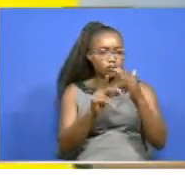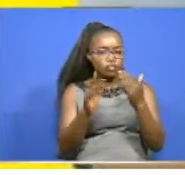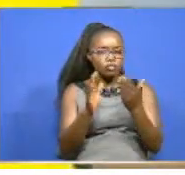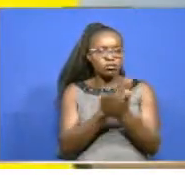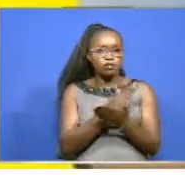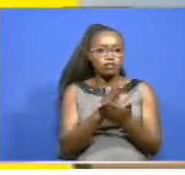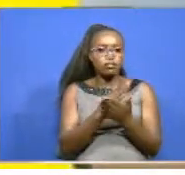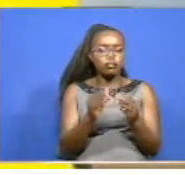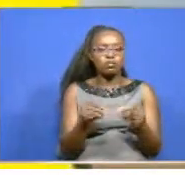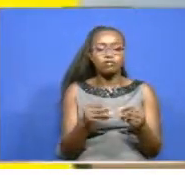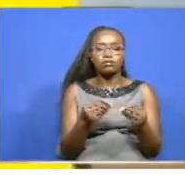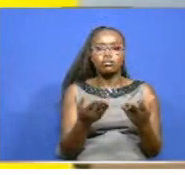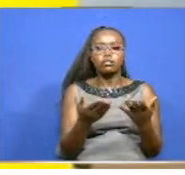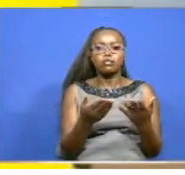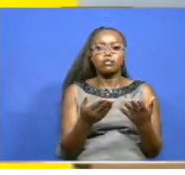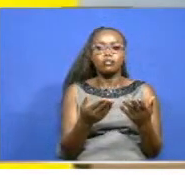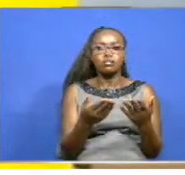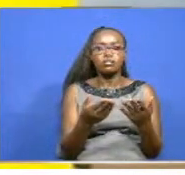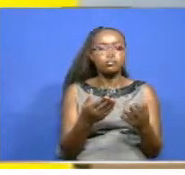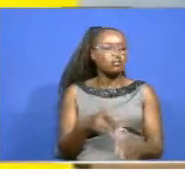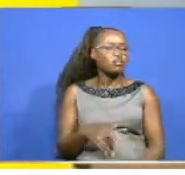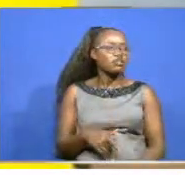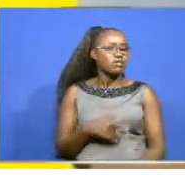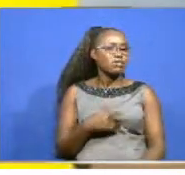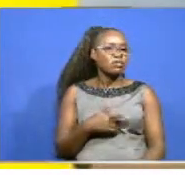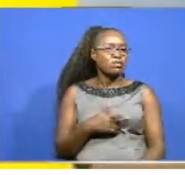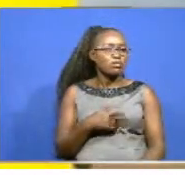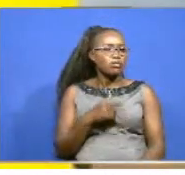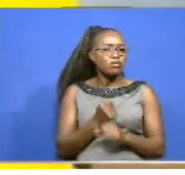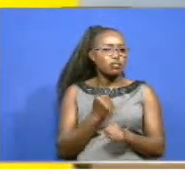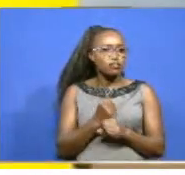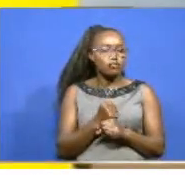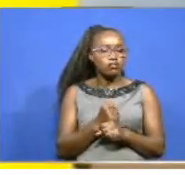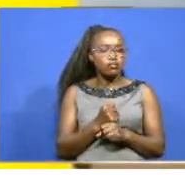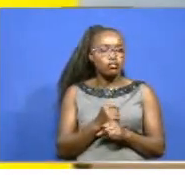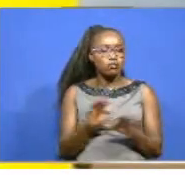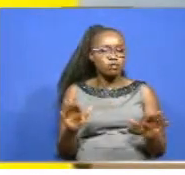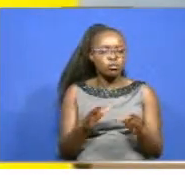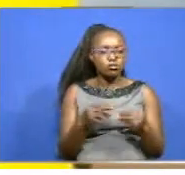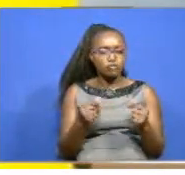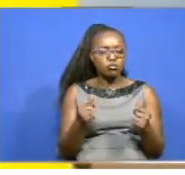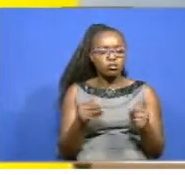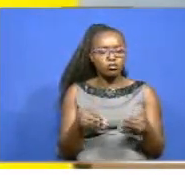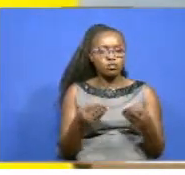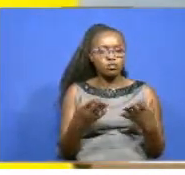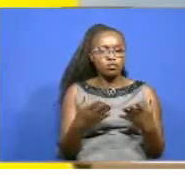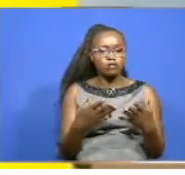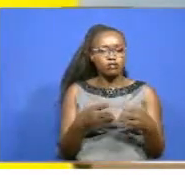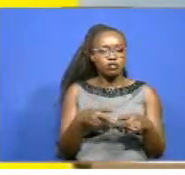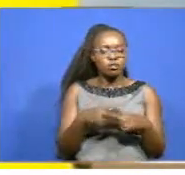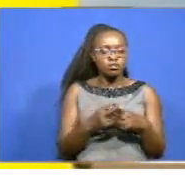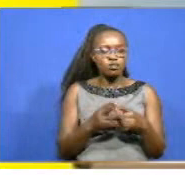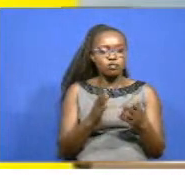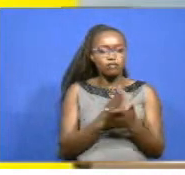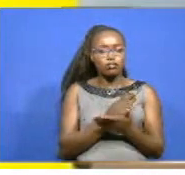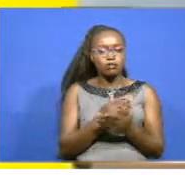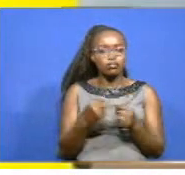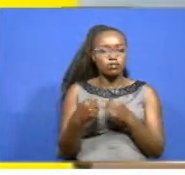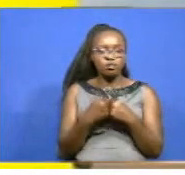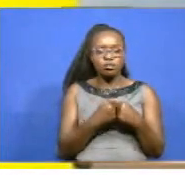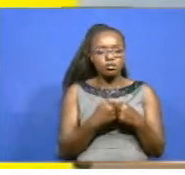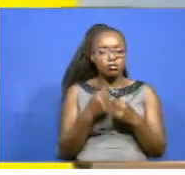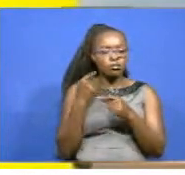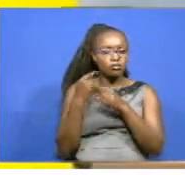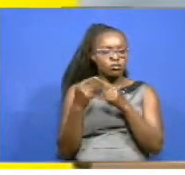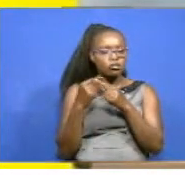providing, what you feel will work and offer lasting solutions to really fix some of the challenges we experience in our